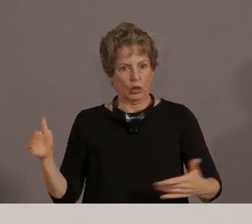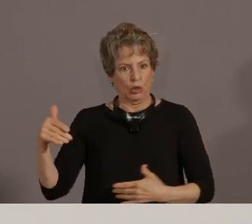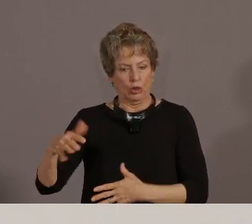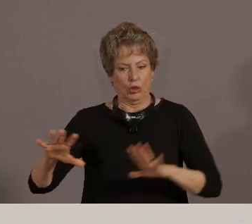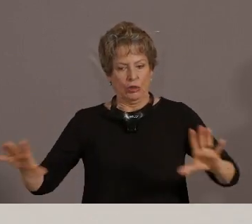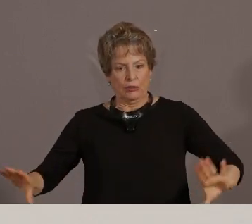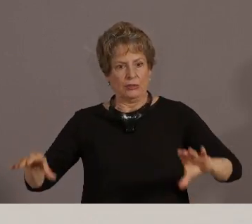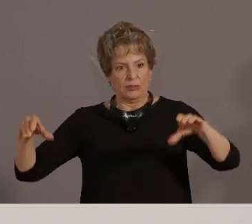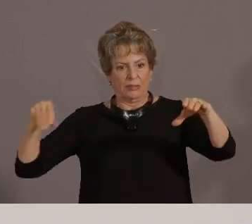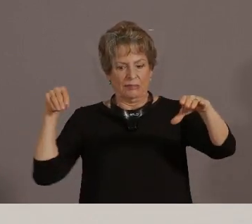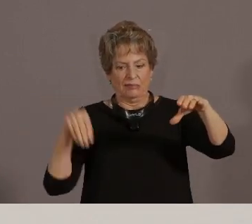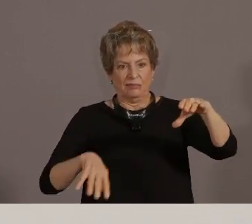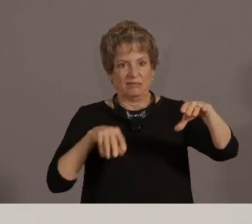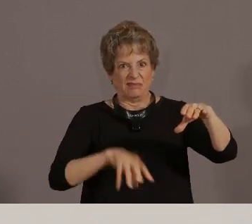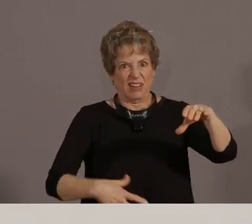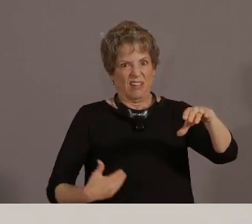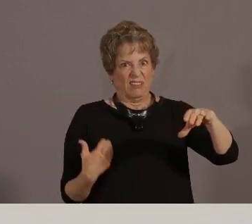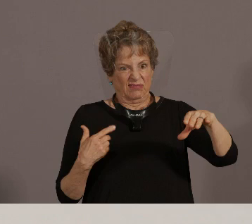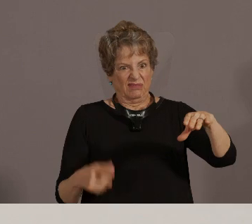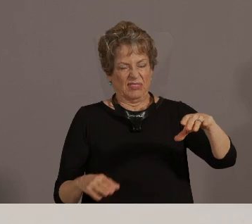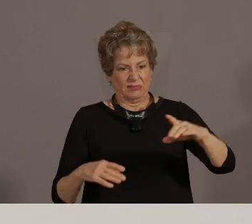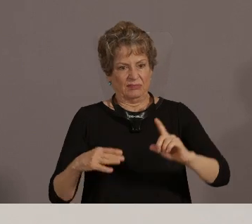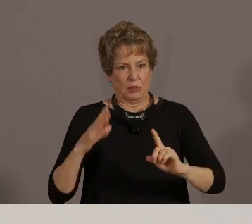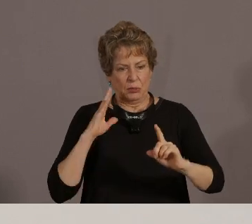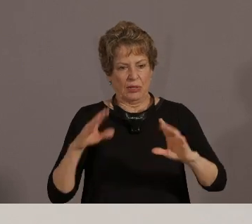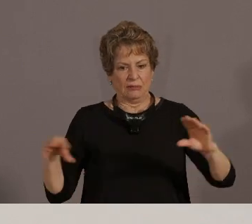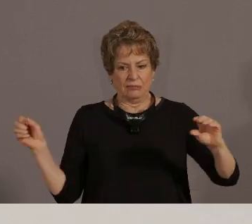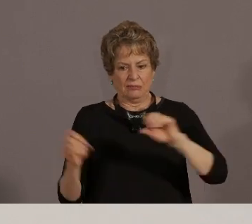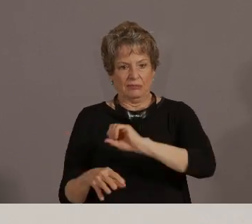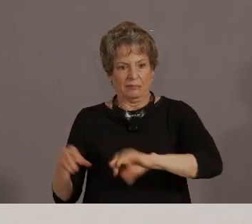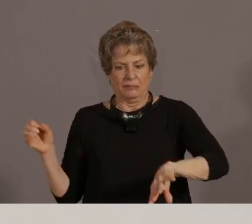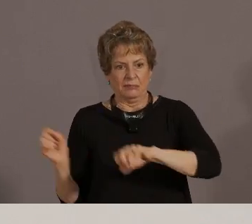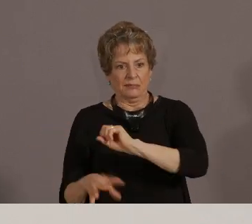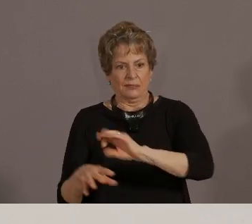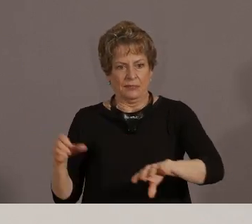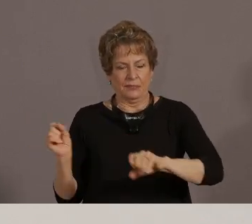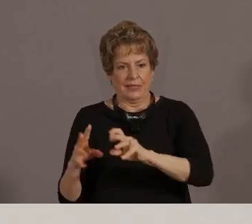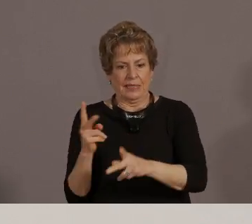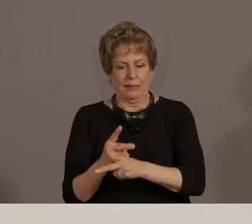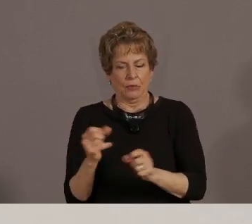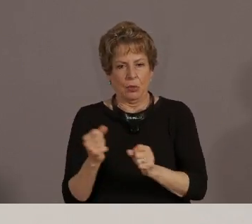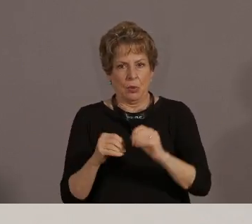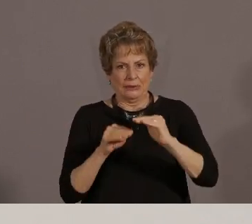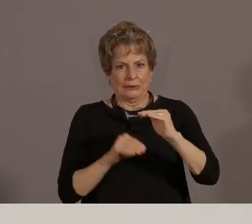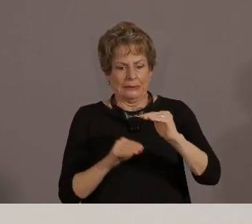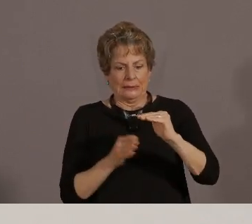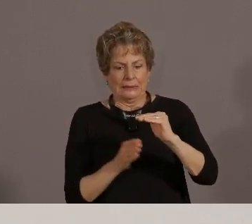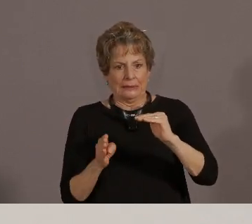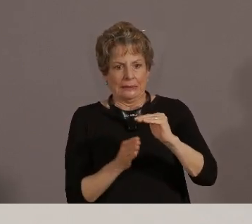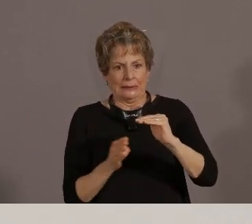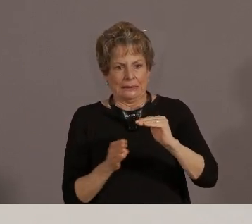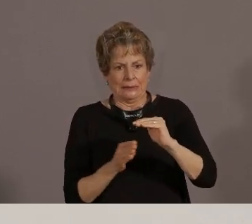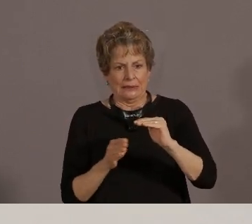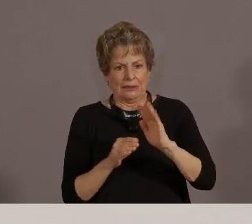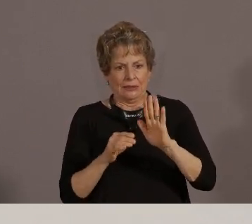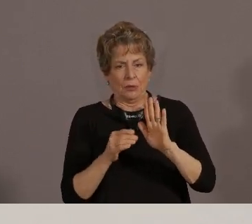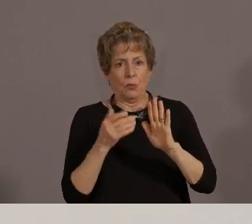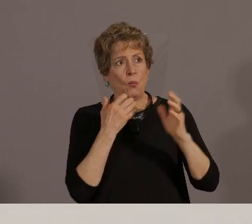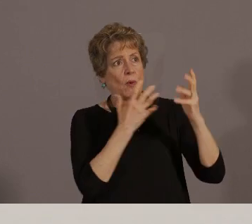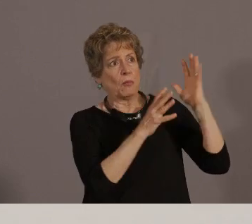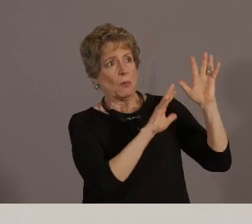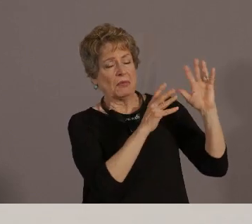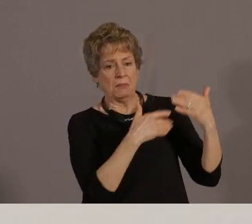add things to keep that cool so that even in the warmer weather, the vaccine is stored at the appropriate